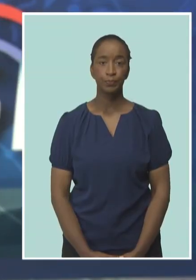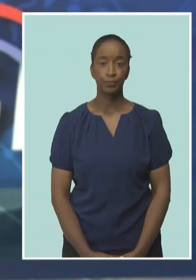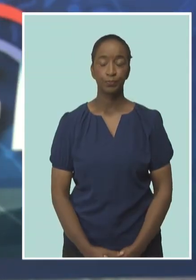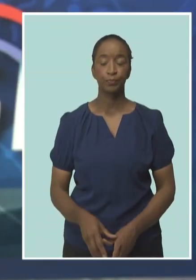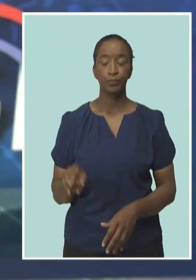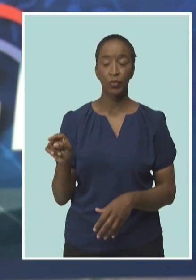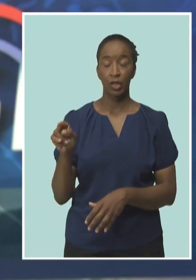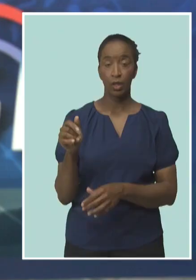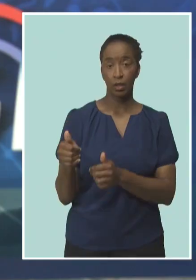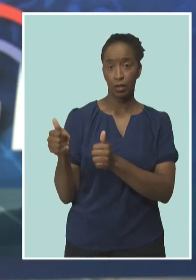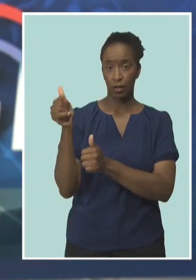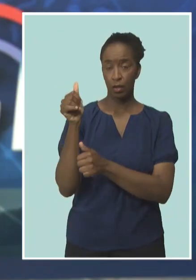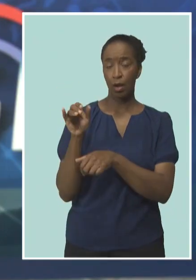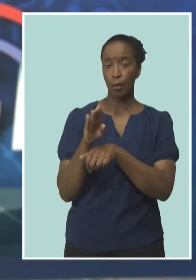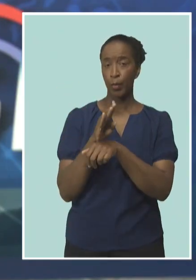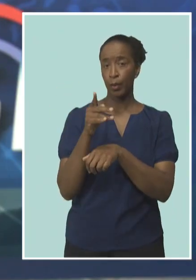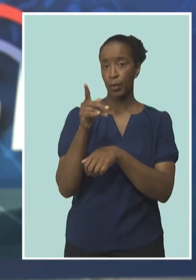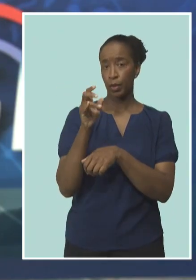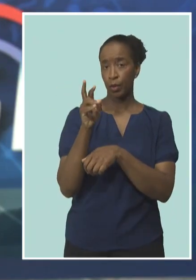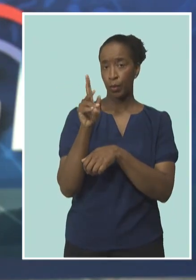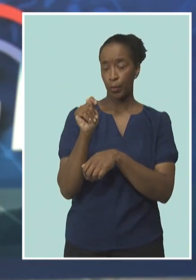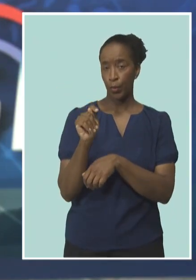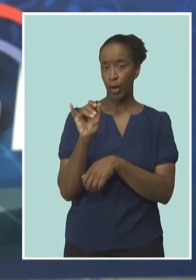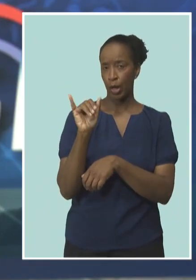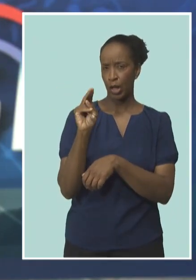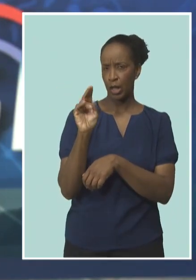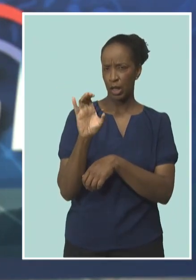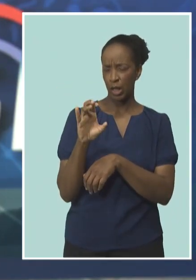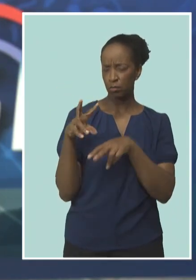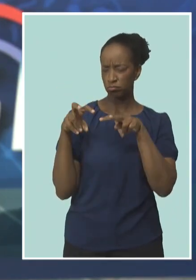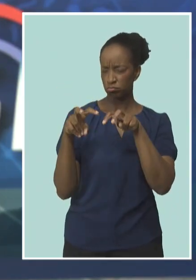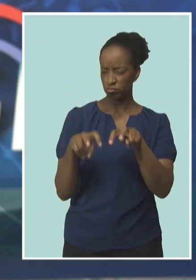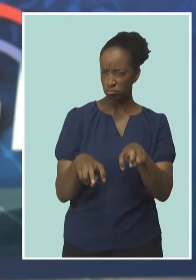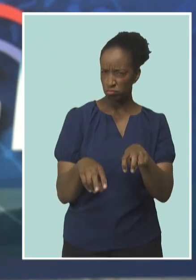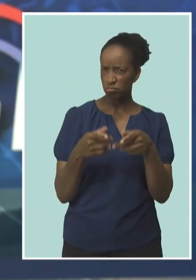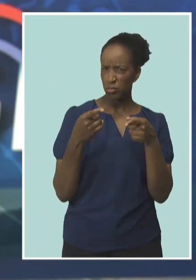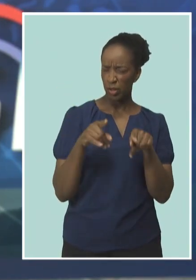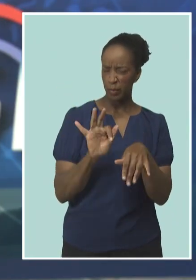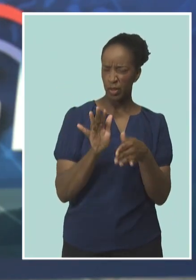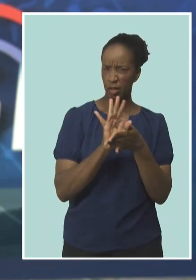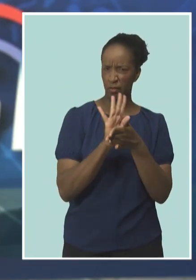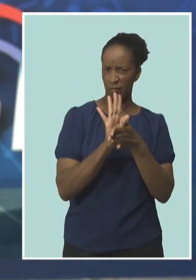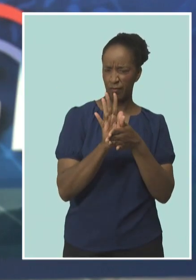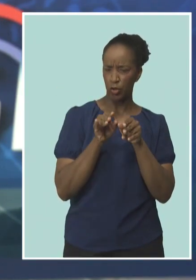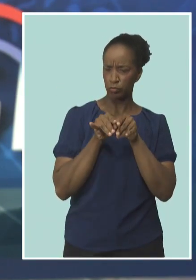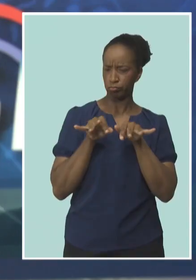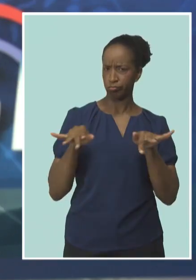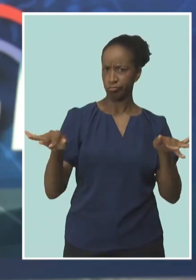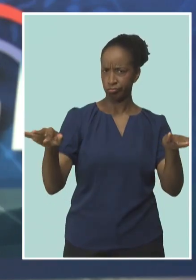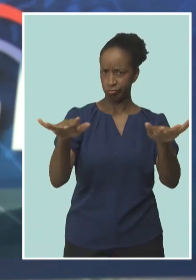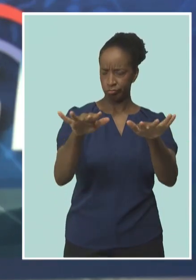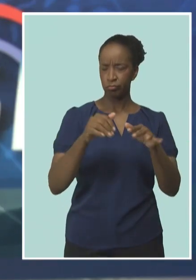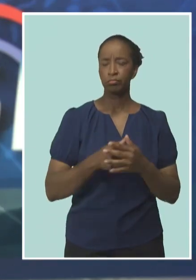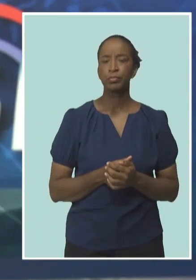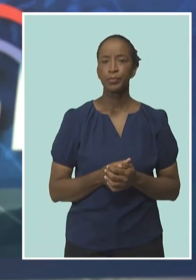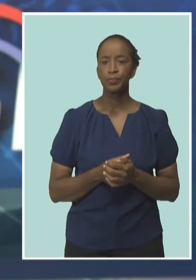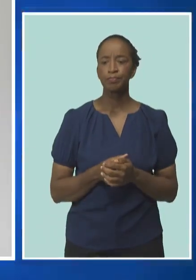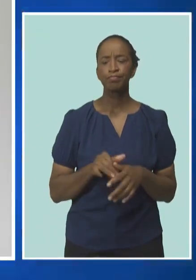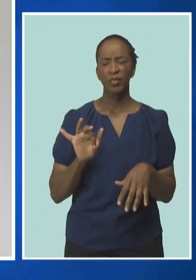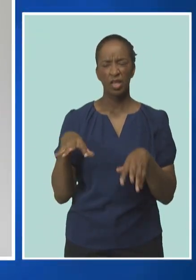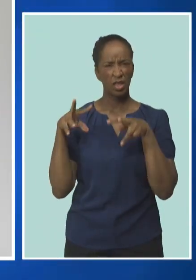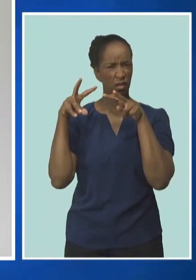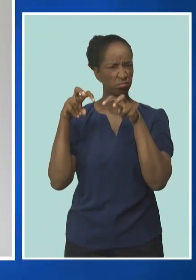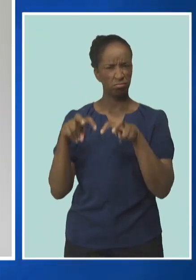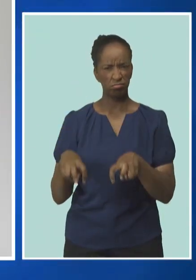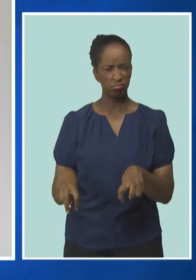Officials at Barbados Port Inc. are investigating the circumstances surrounding a video circulating across social media. The investigation